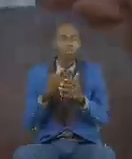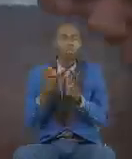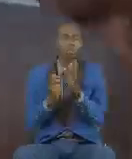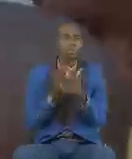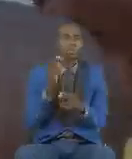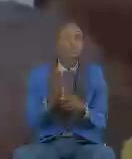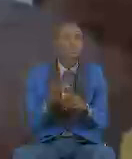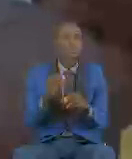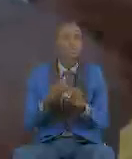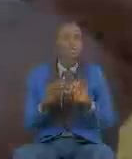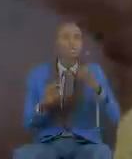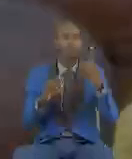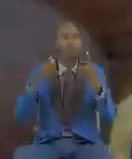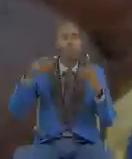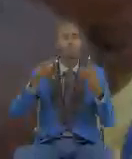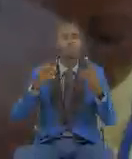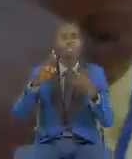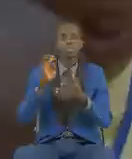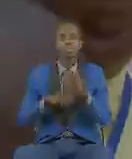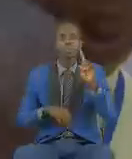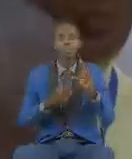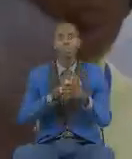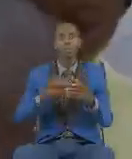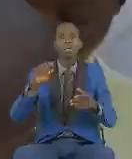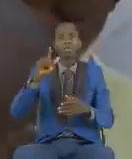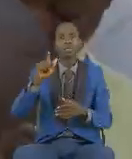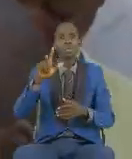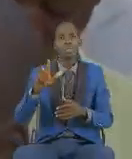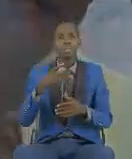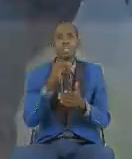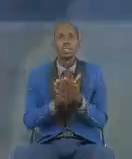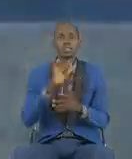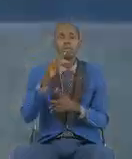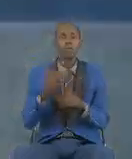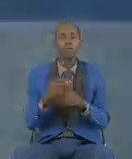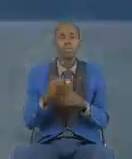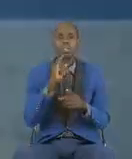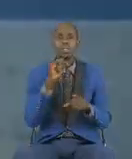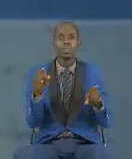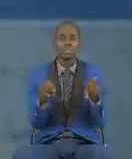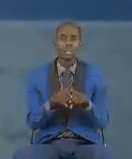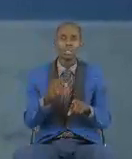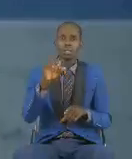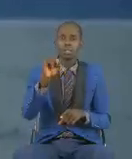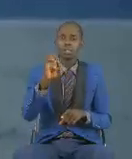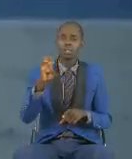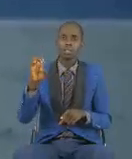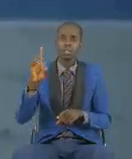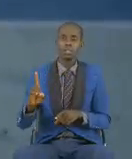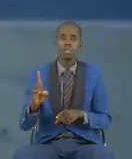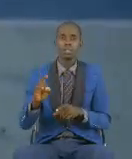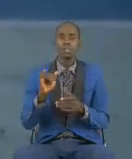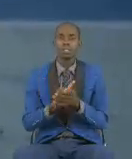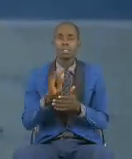Peter chapter 1 verse 23 says the word is like siege that is sown. And that seed is sown in